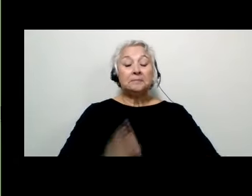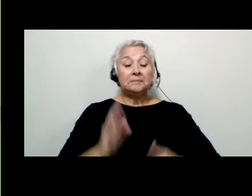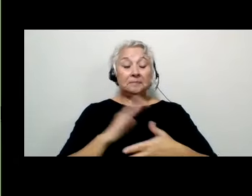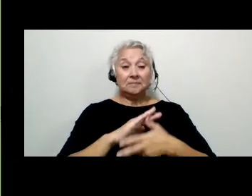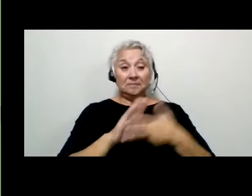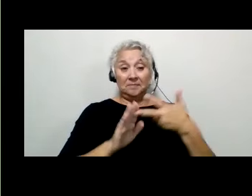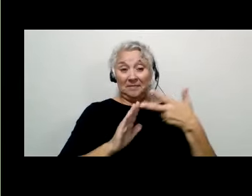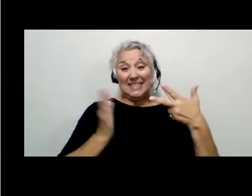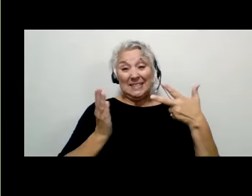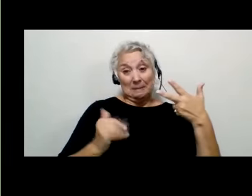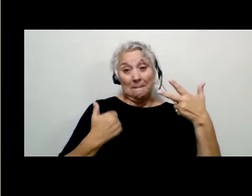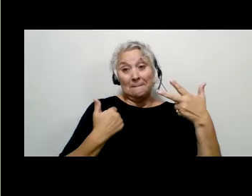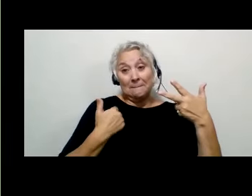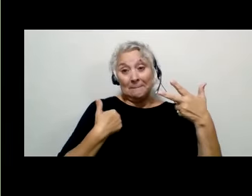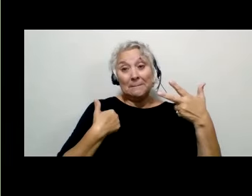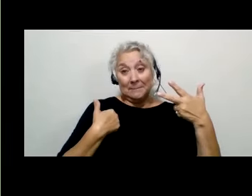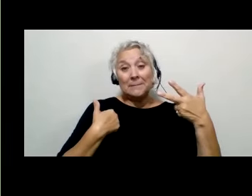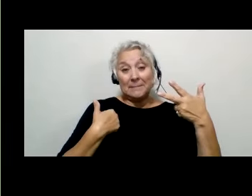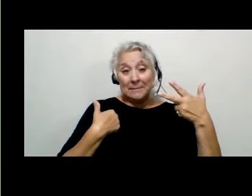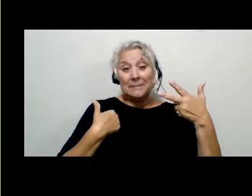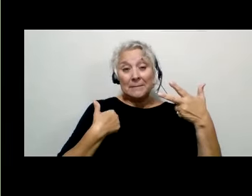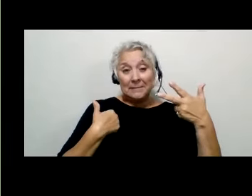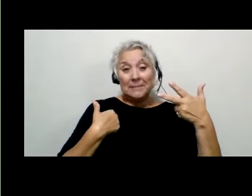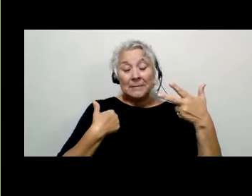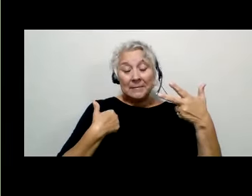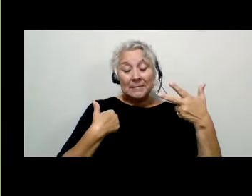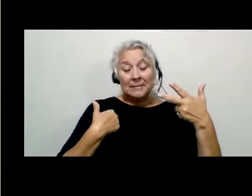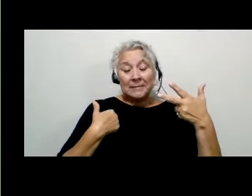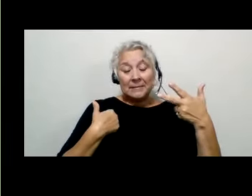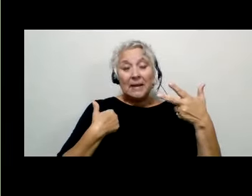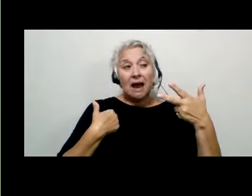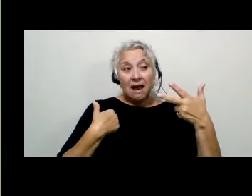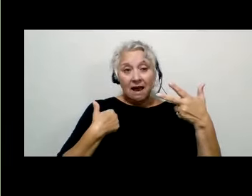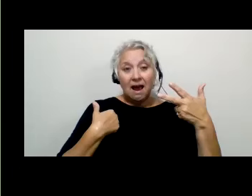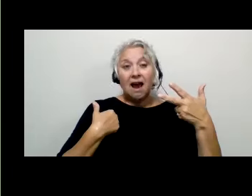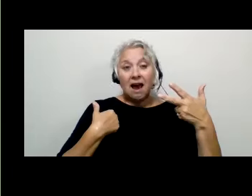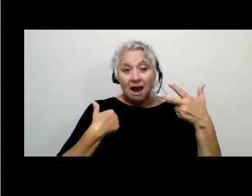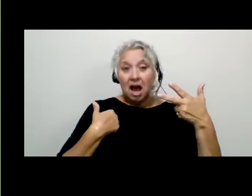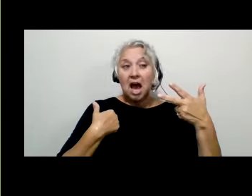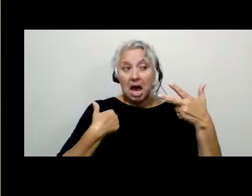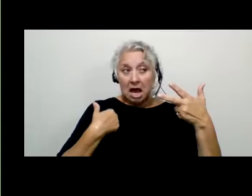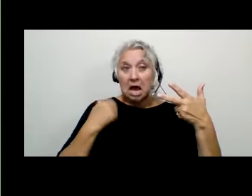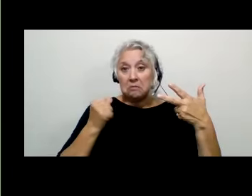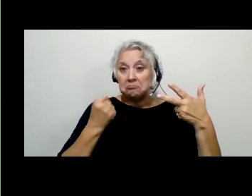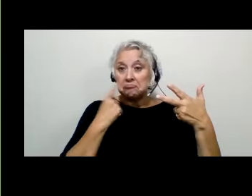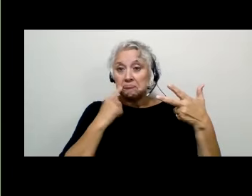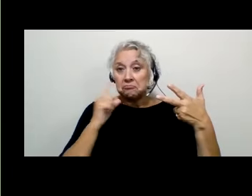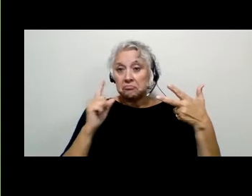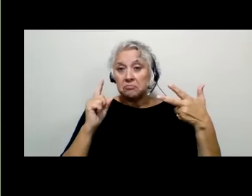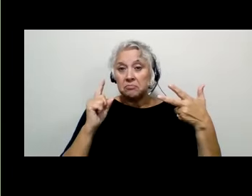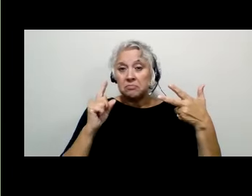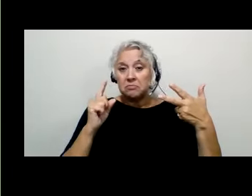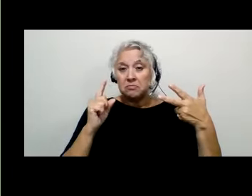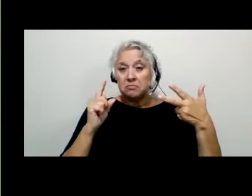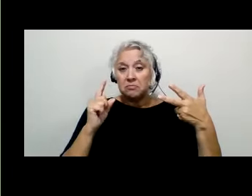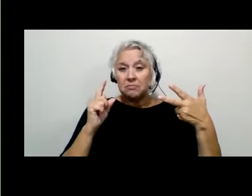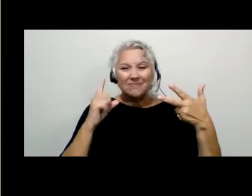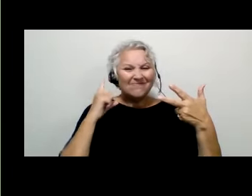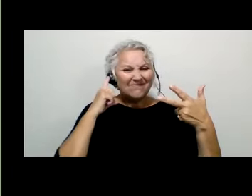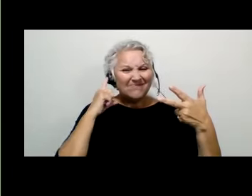ways that I have been able to do that. And I use